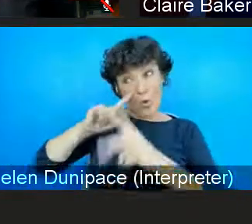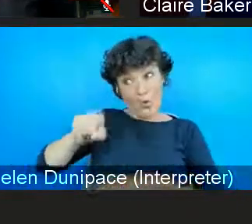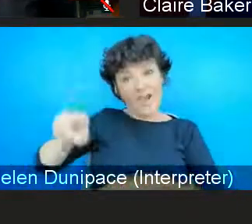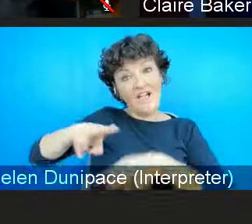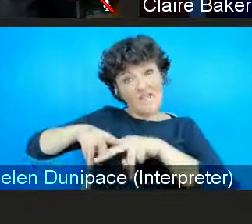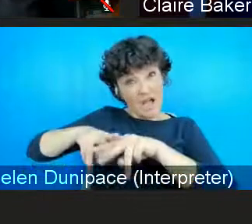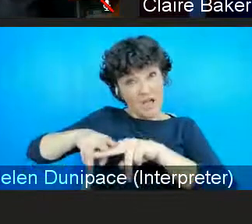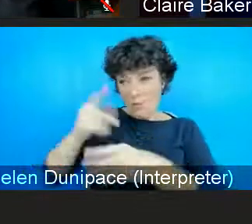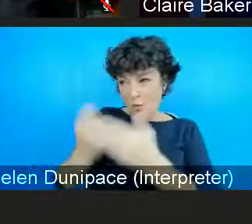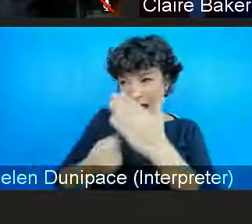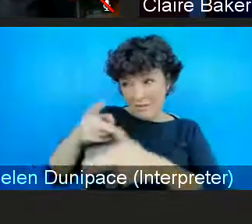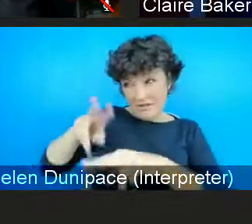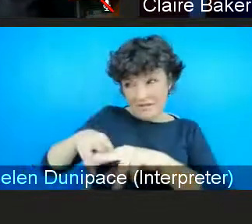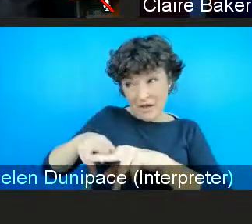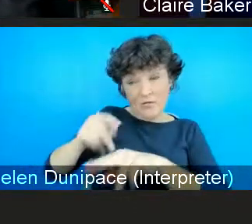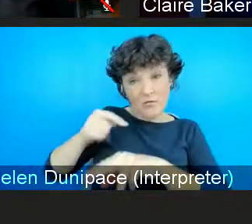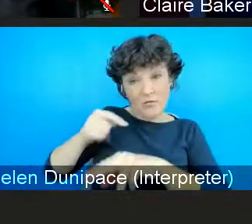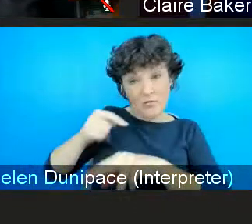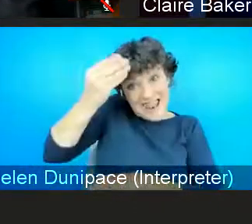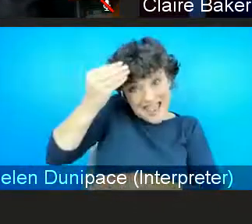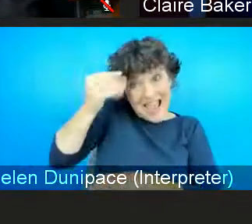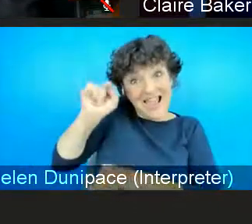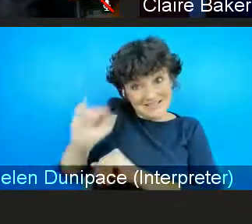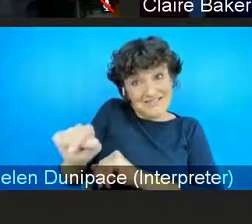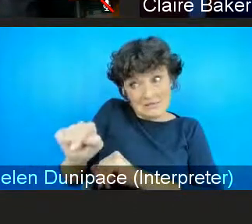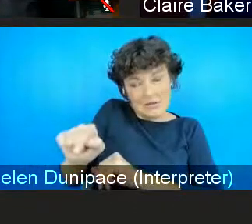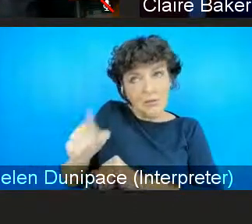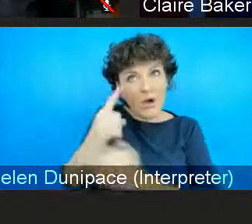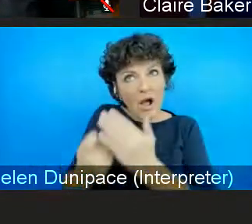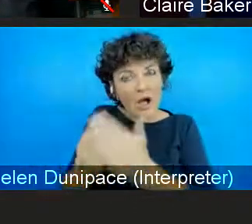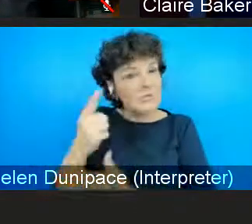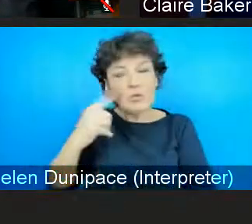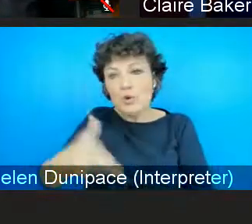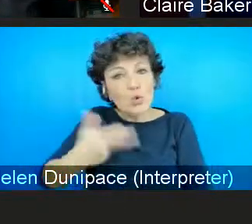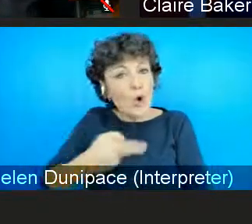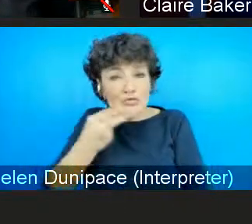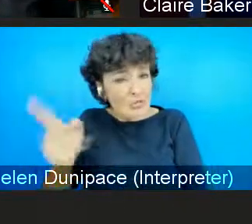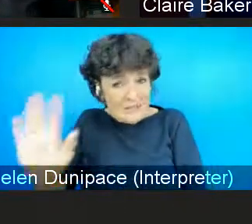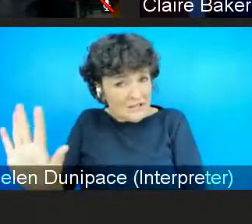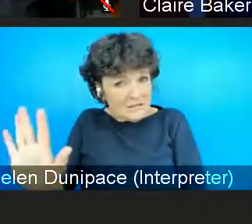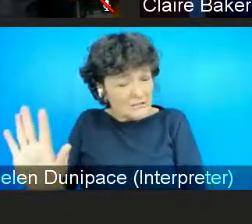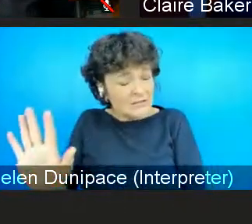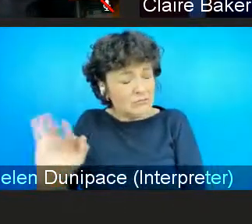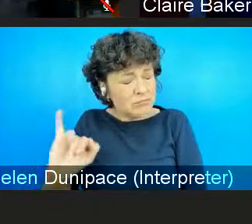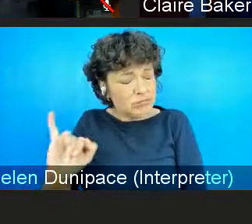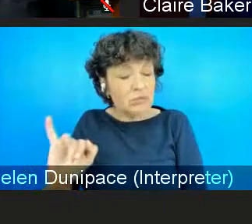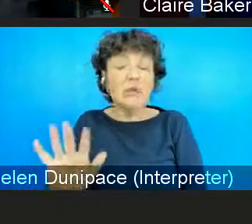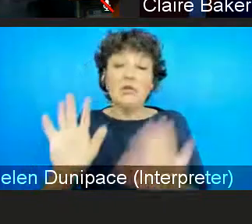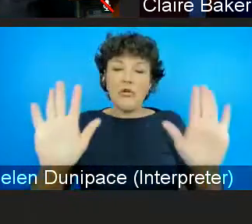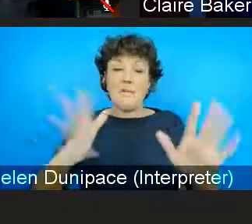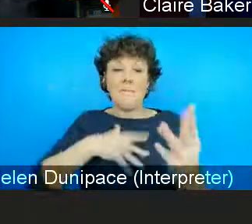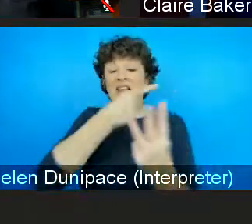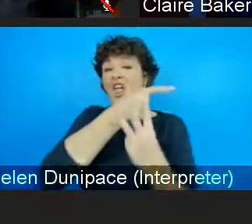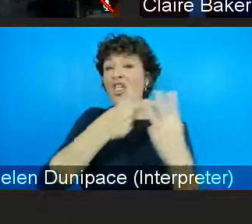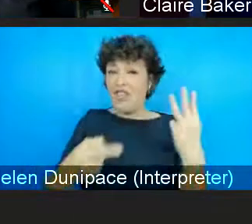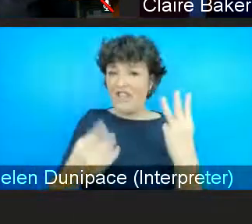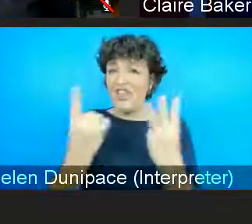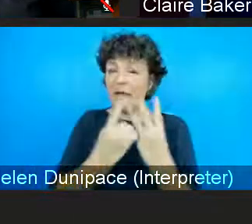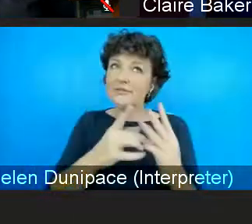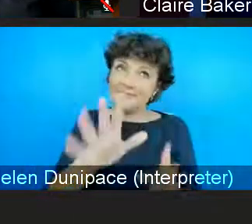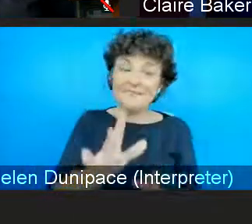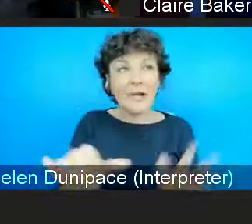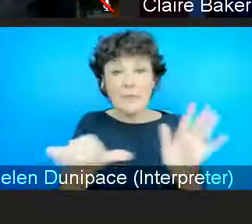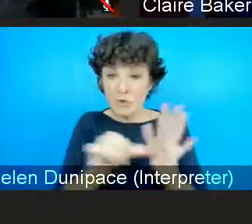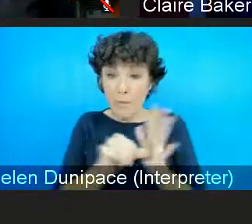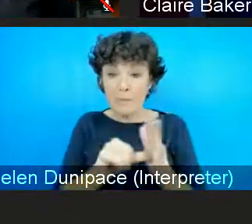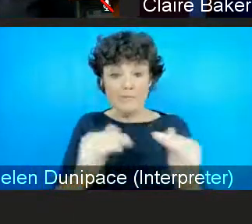a lot, you know, from going to that meeting. So for me, the three big ticket items, I mean, the trouble is just transitions